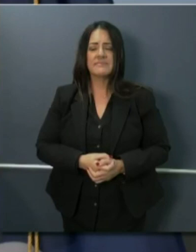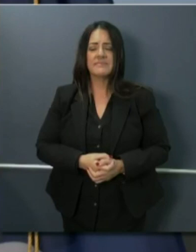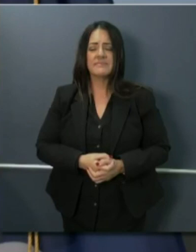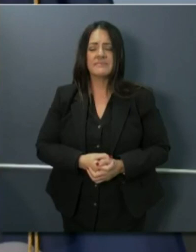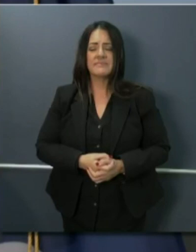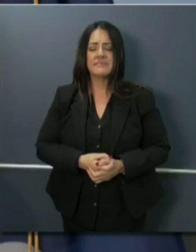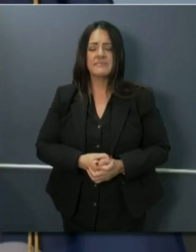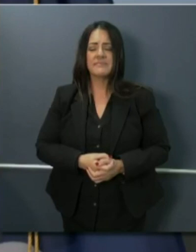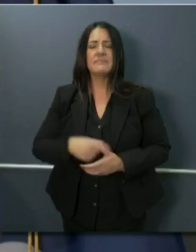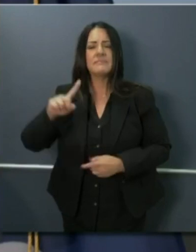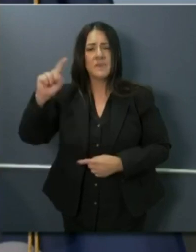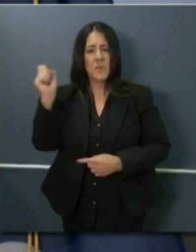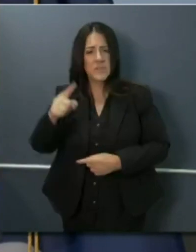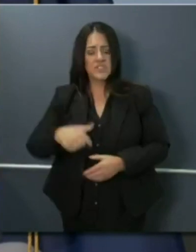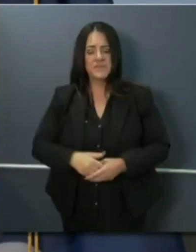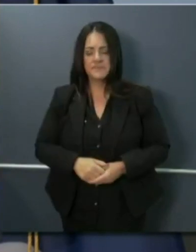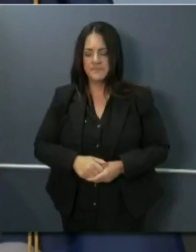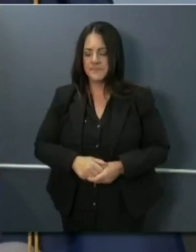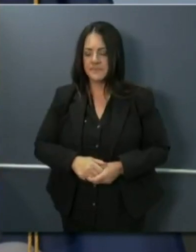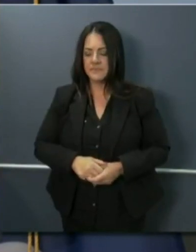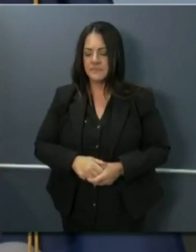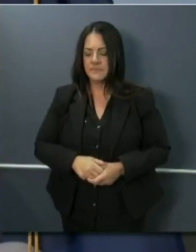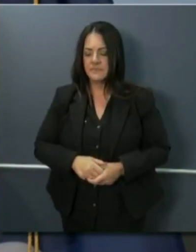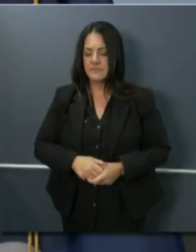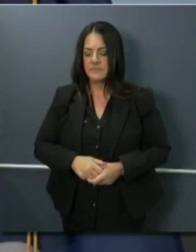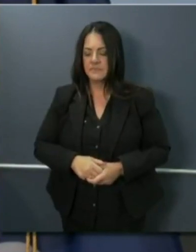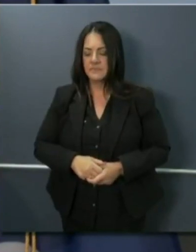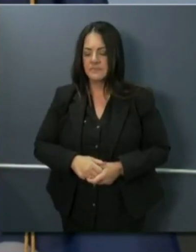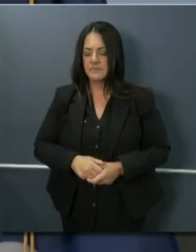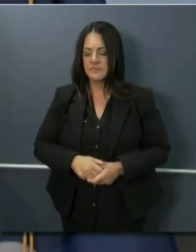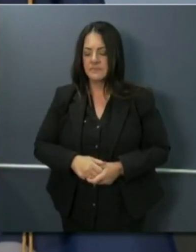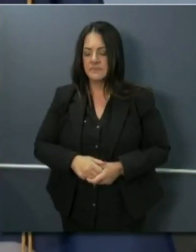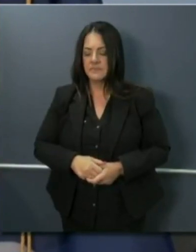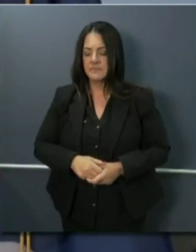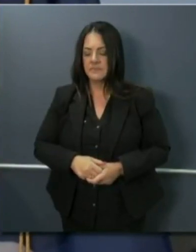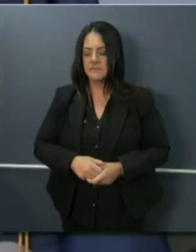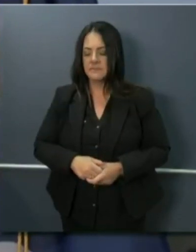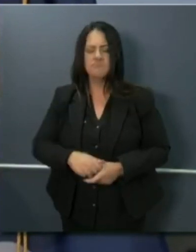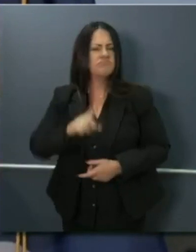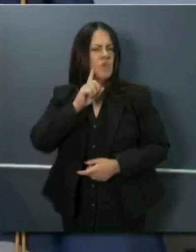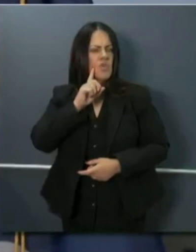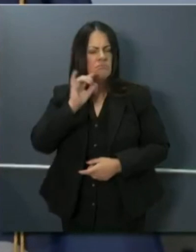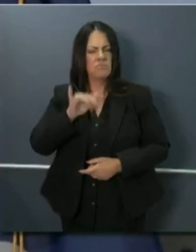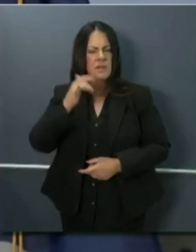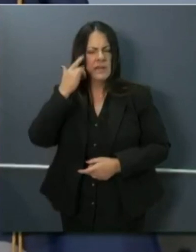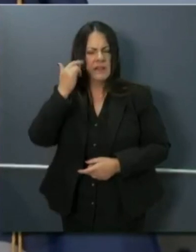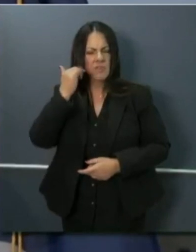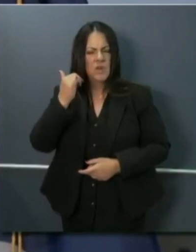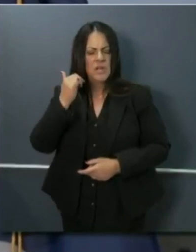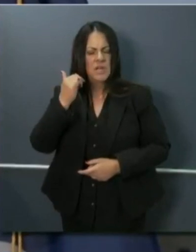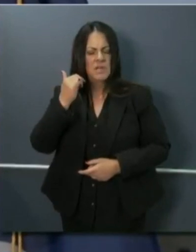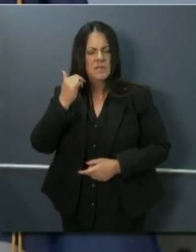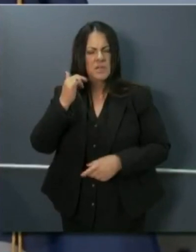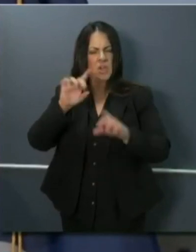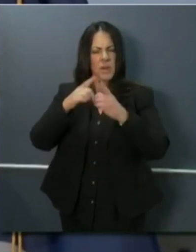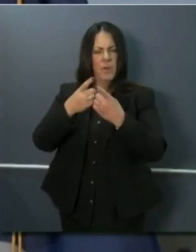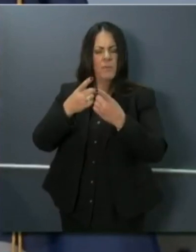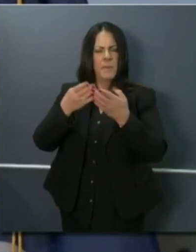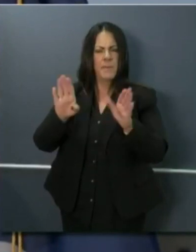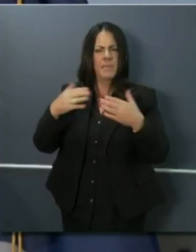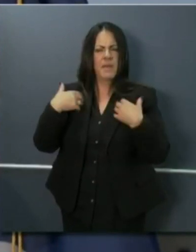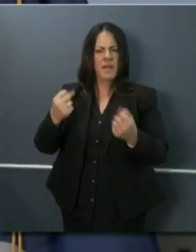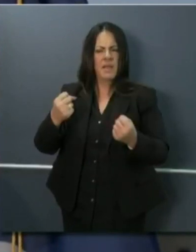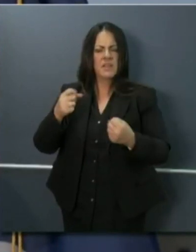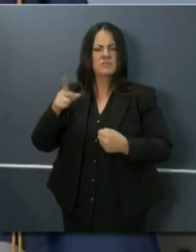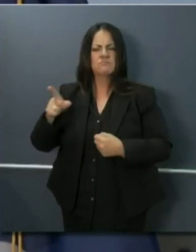Governor, we understand that the California Department of Health won't release the total number of hospitalizations county